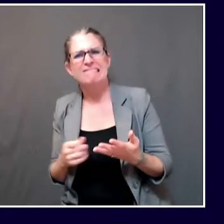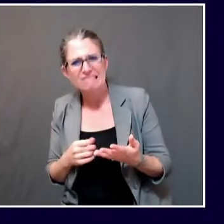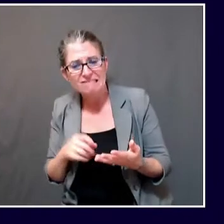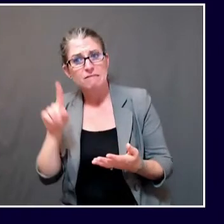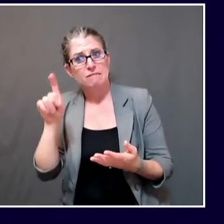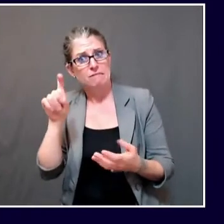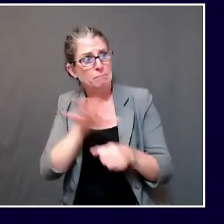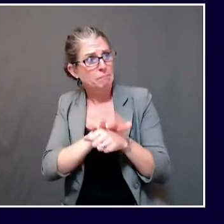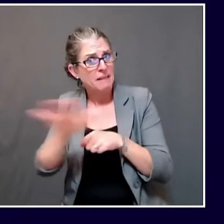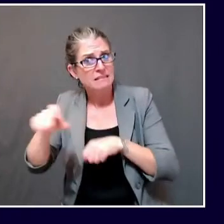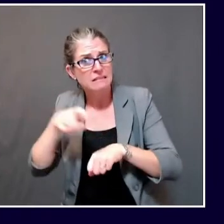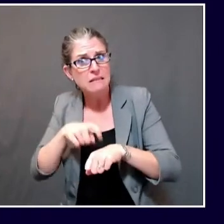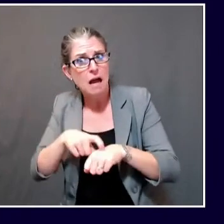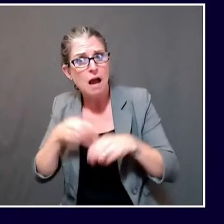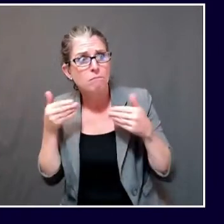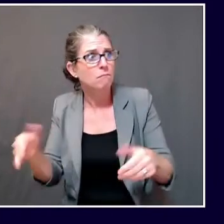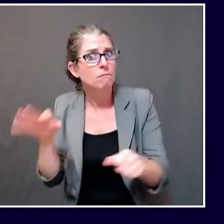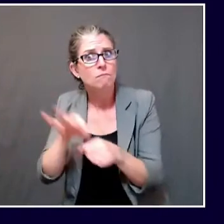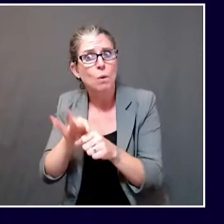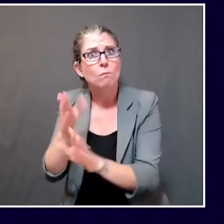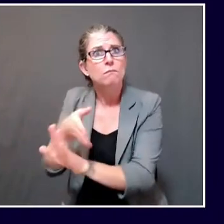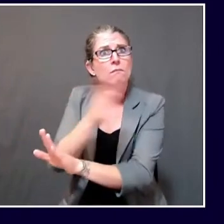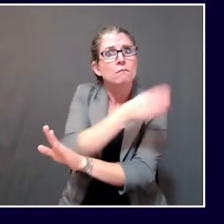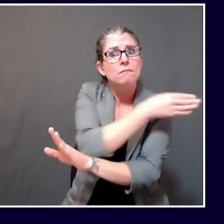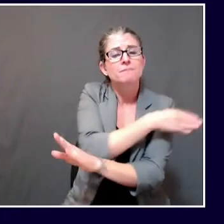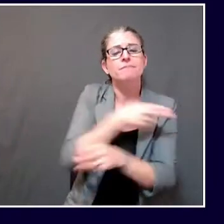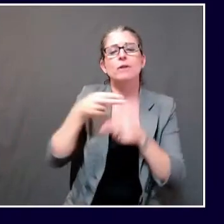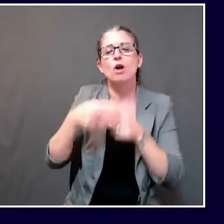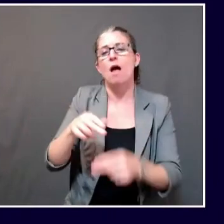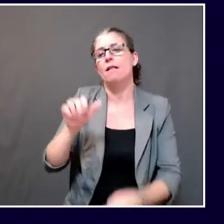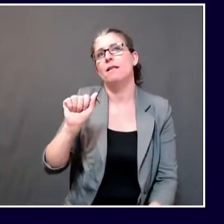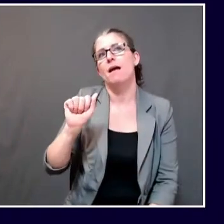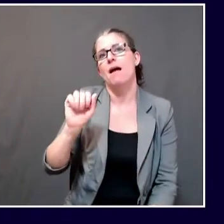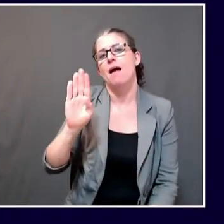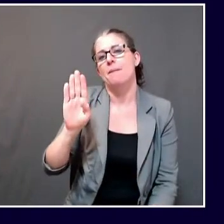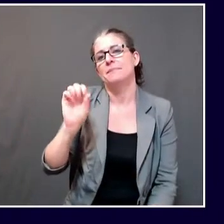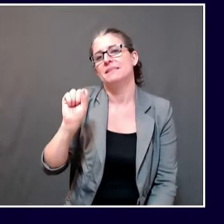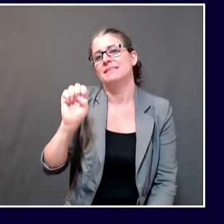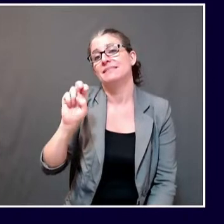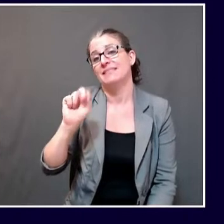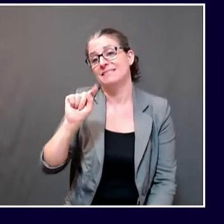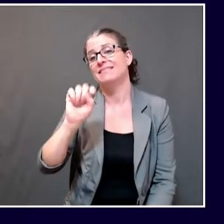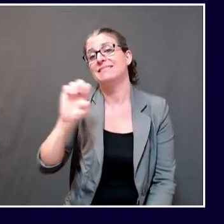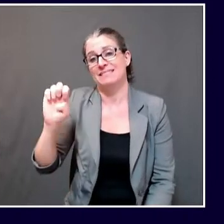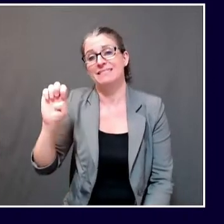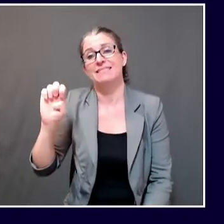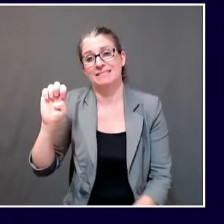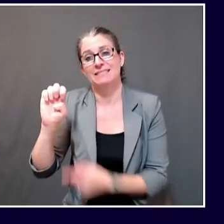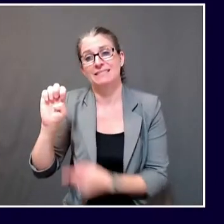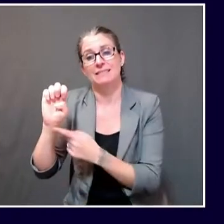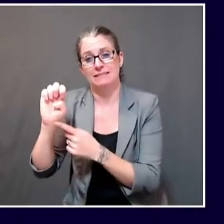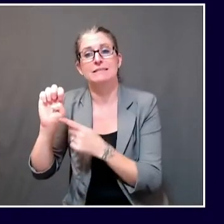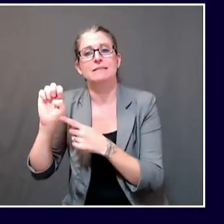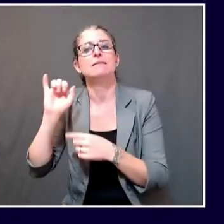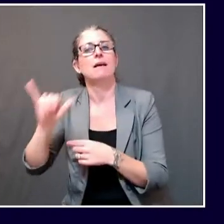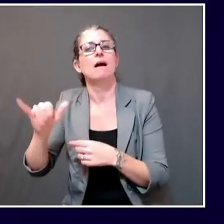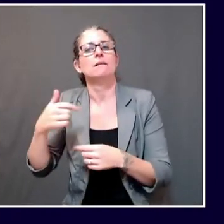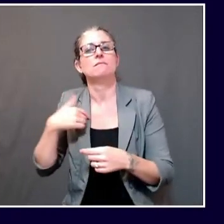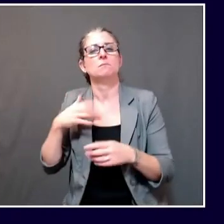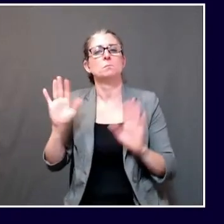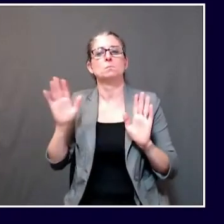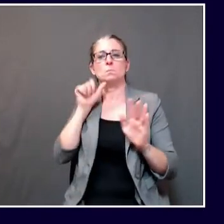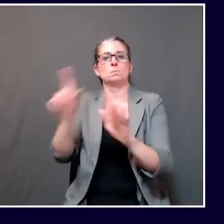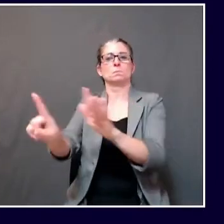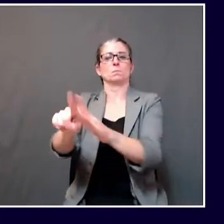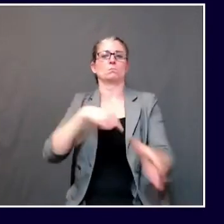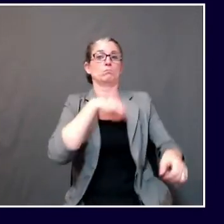cycle, using the absentee ballot request service, we issued something like 42,000 ballots. 140 requests were processed the first day it